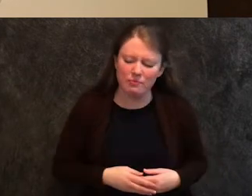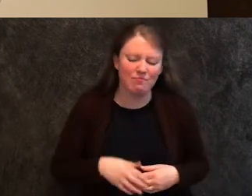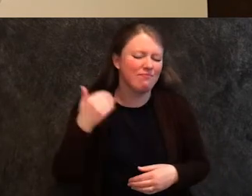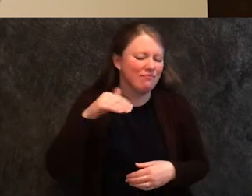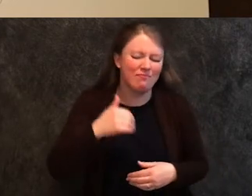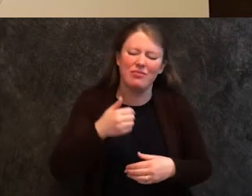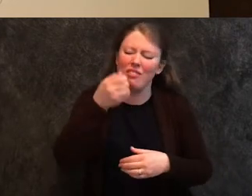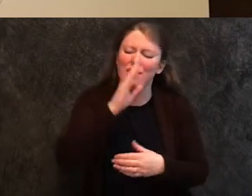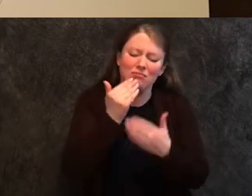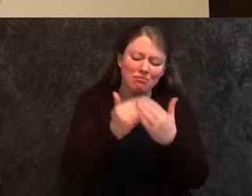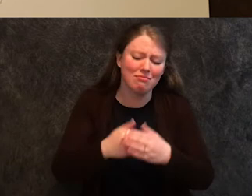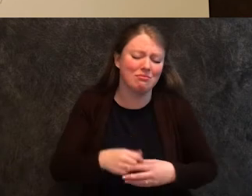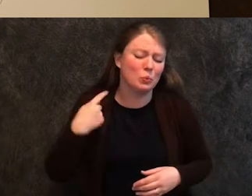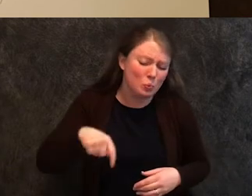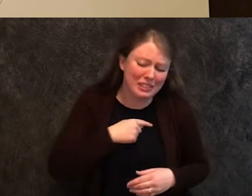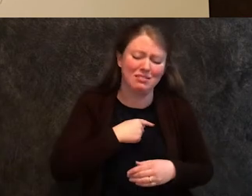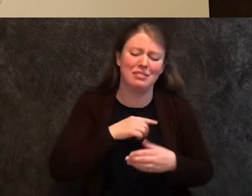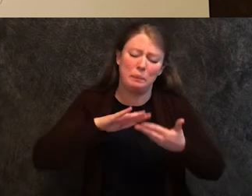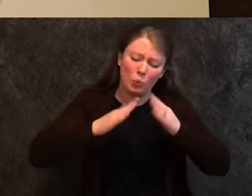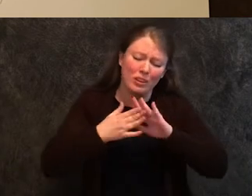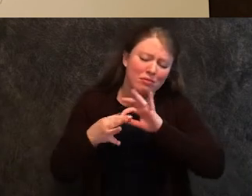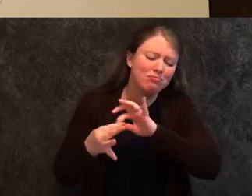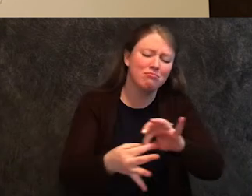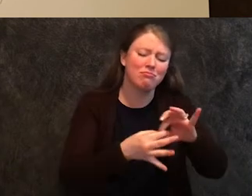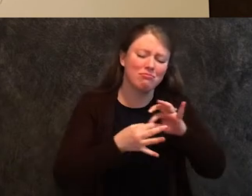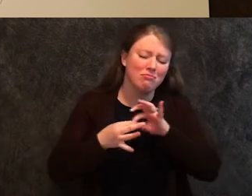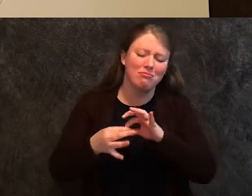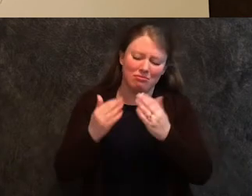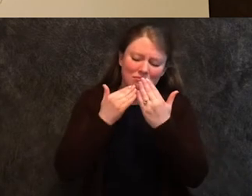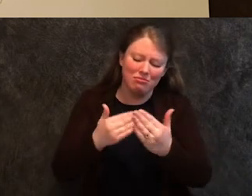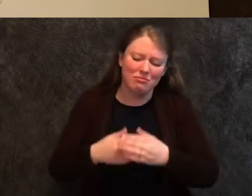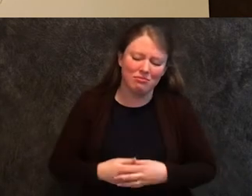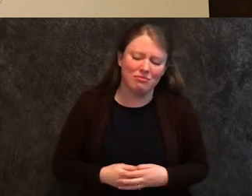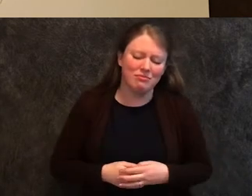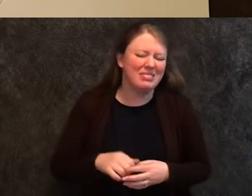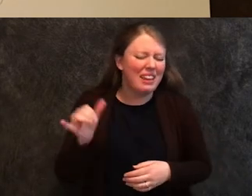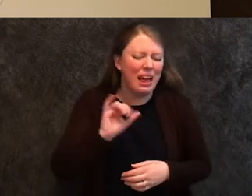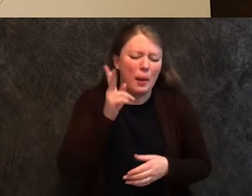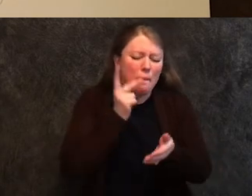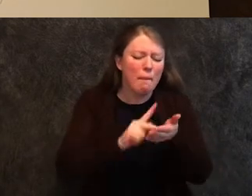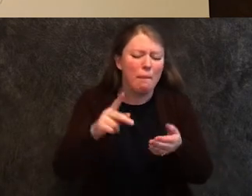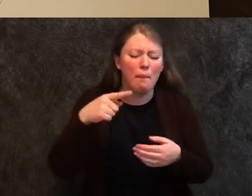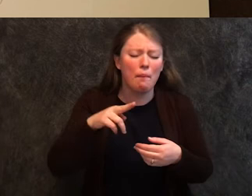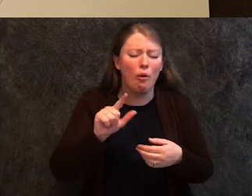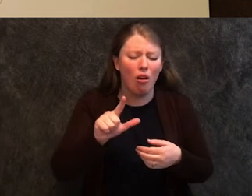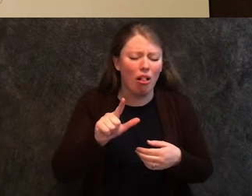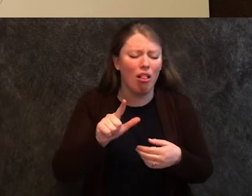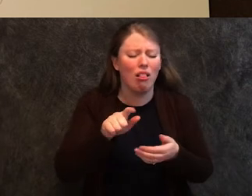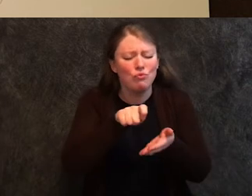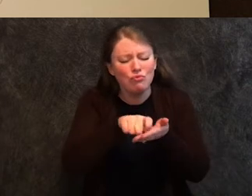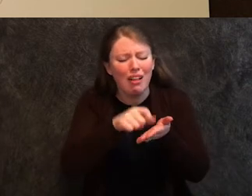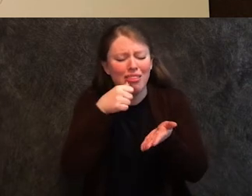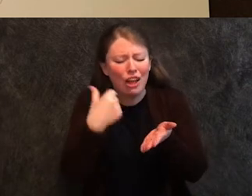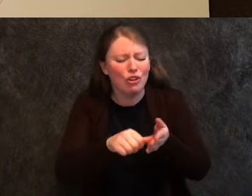this chapel experience. I thank you that, like Paul, who wrote letters to the church that was scattered amongst Asia Minor, Lord,